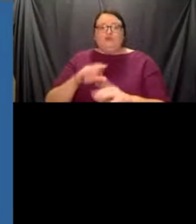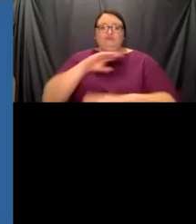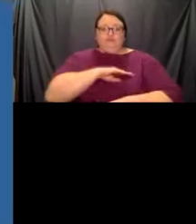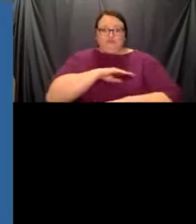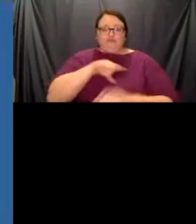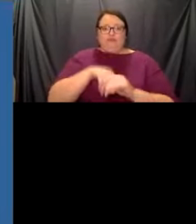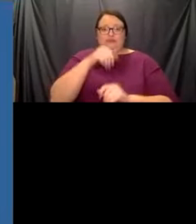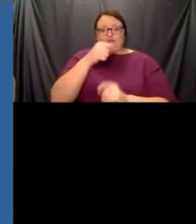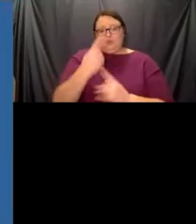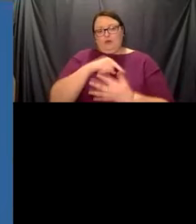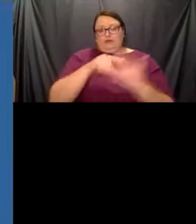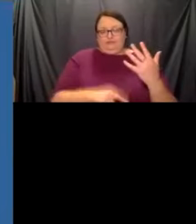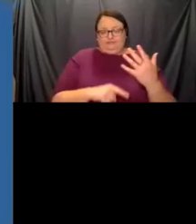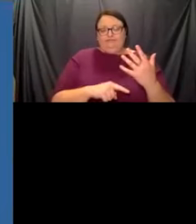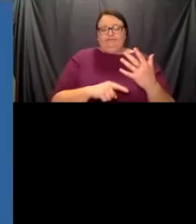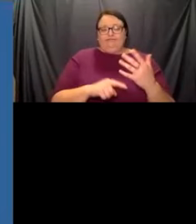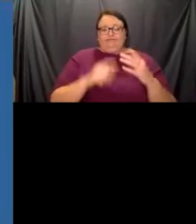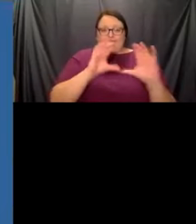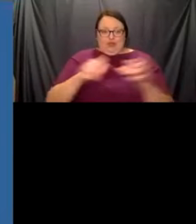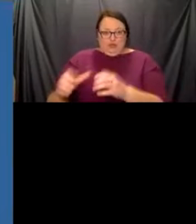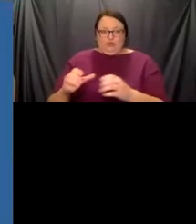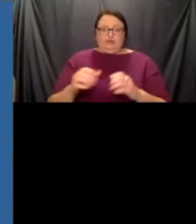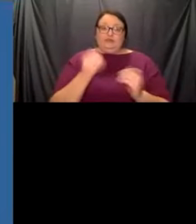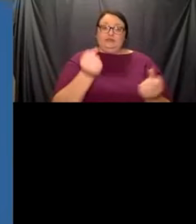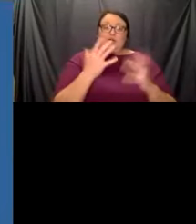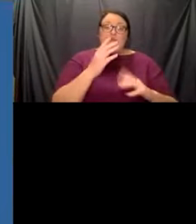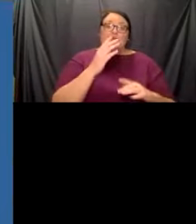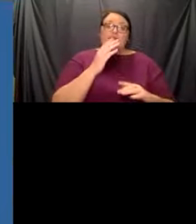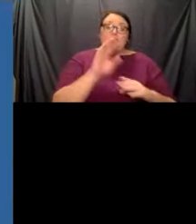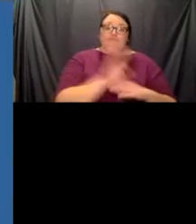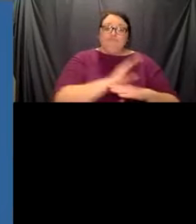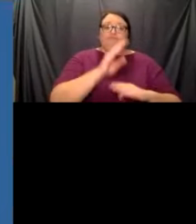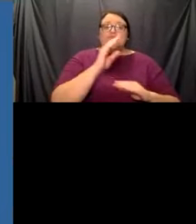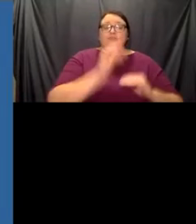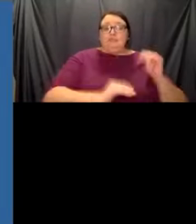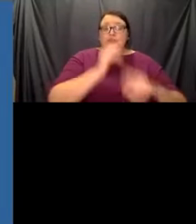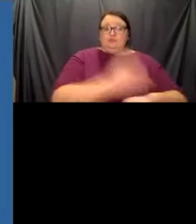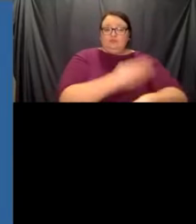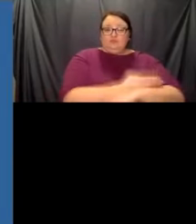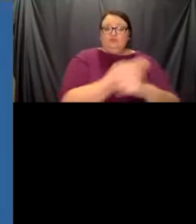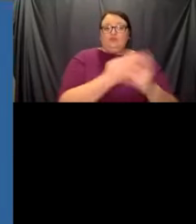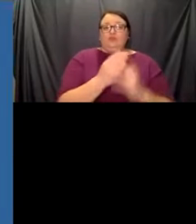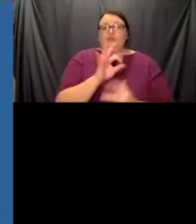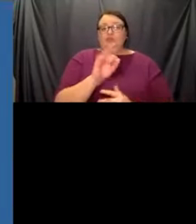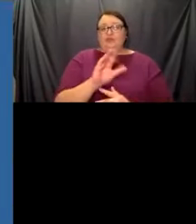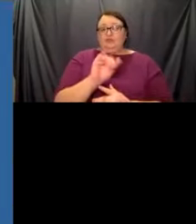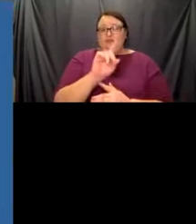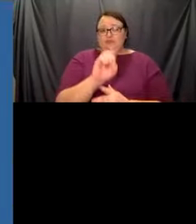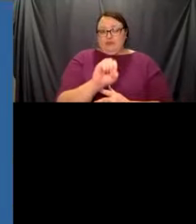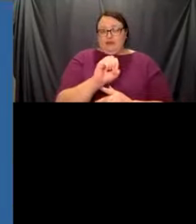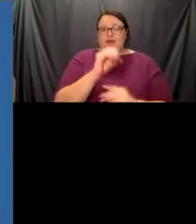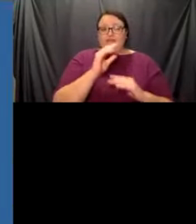perdón, That may be the number of commercial buildings improved through the facade improvement program, the number of people who